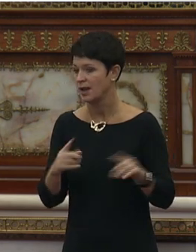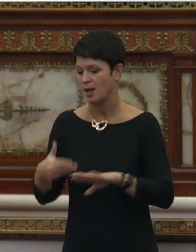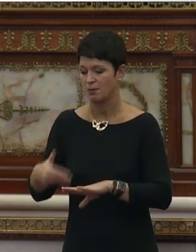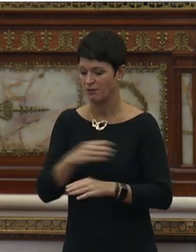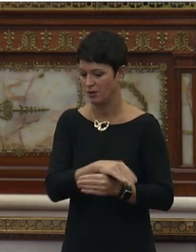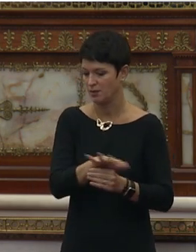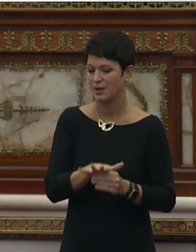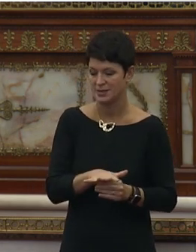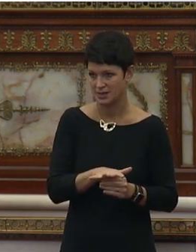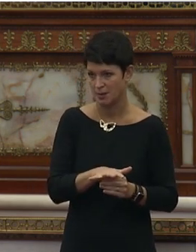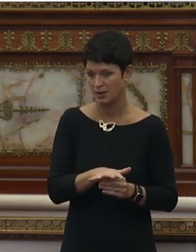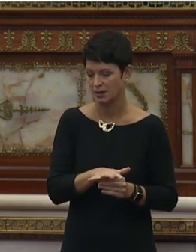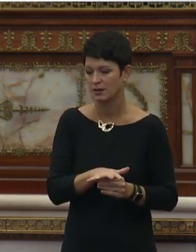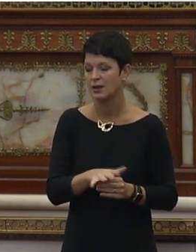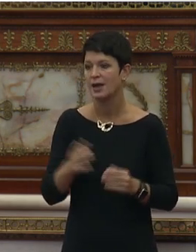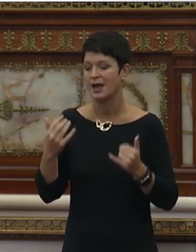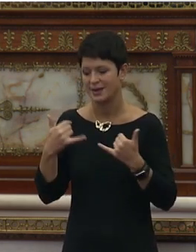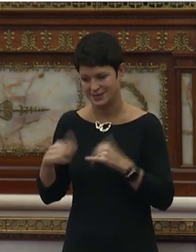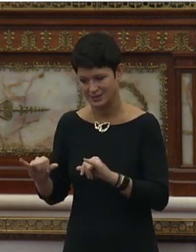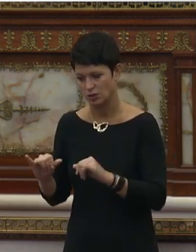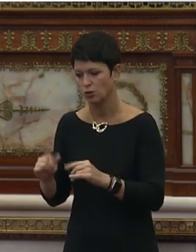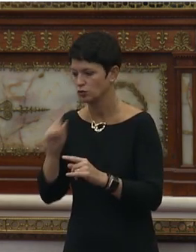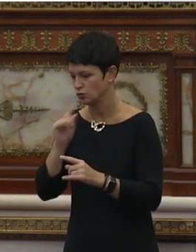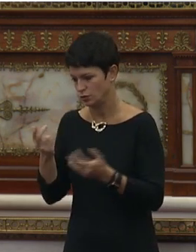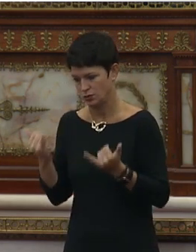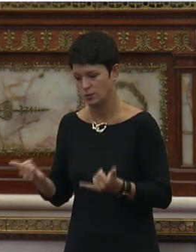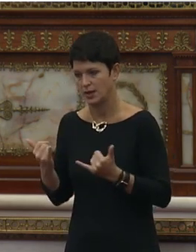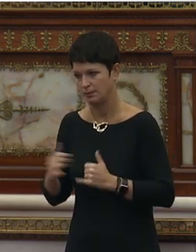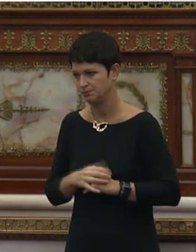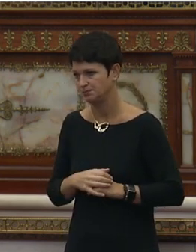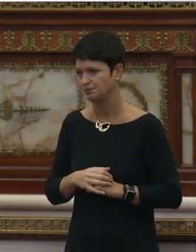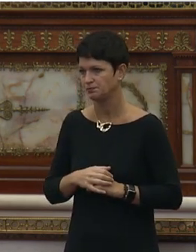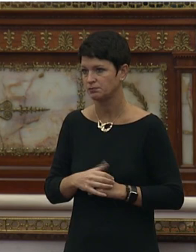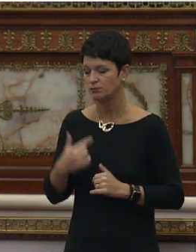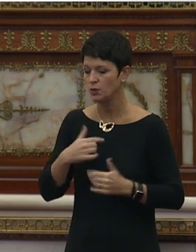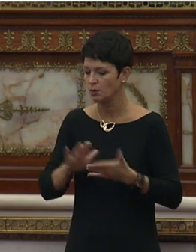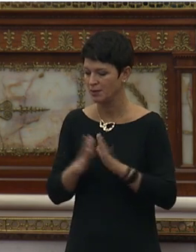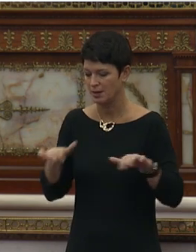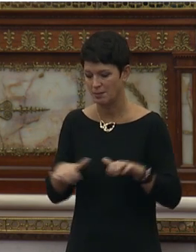the pandemic began, and it remains true now. If we don't act,